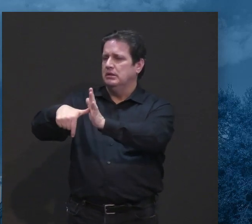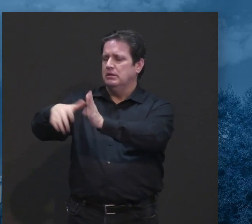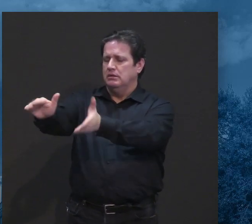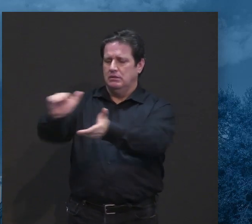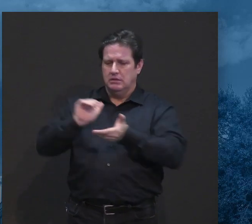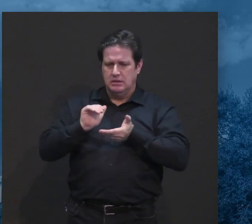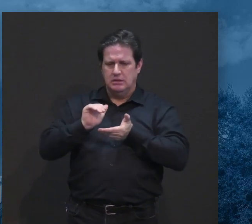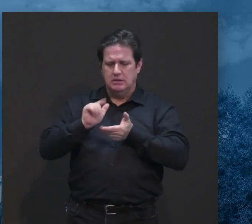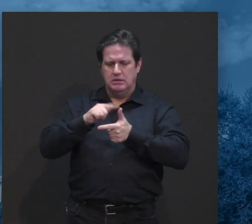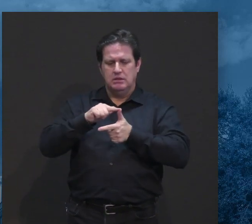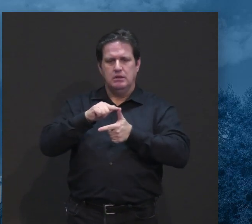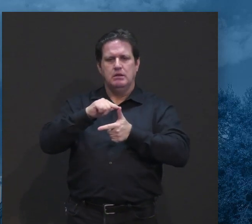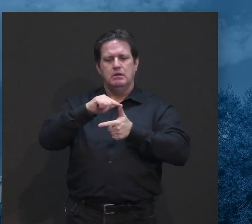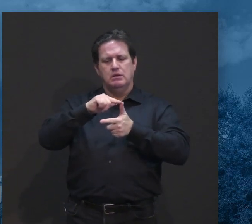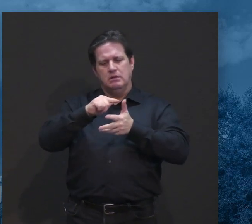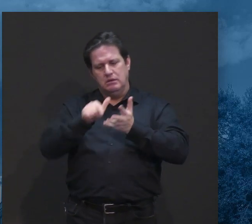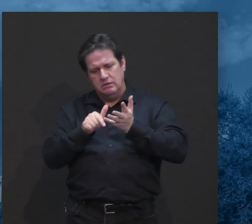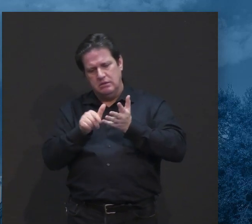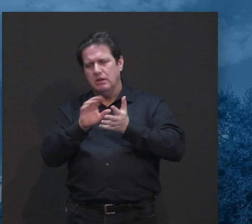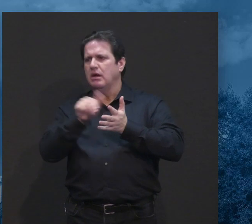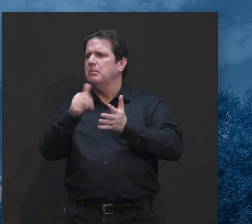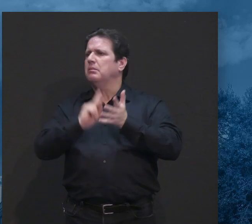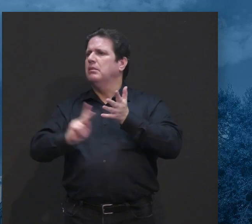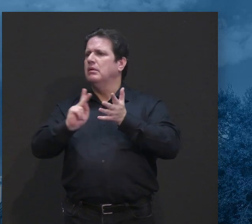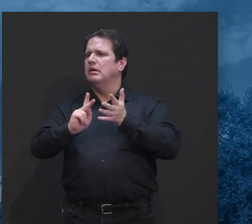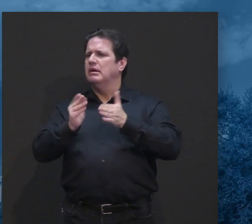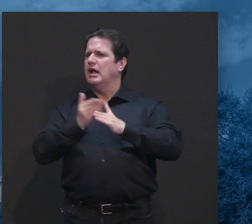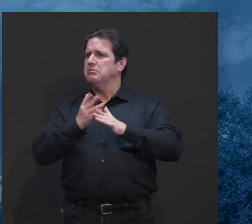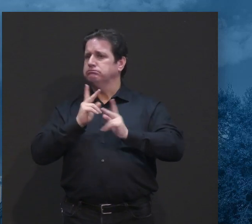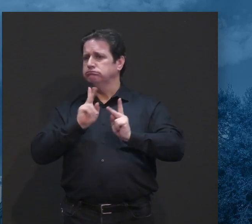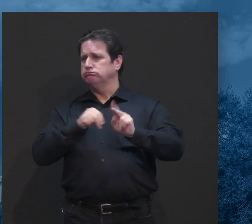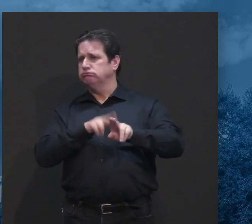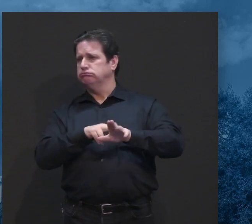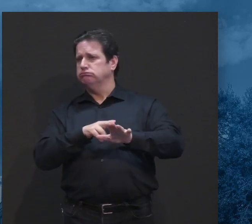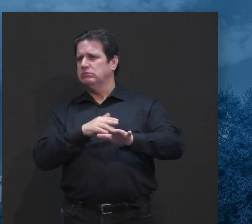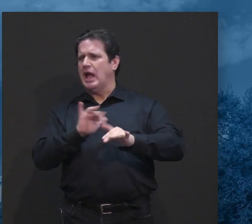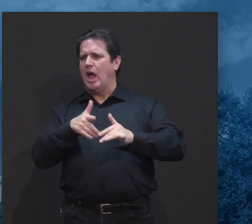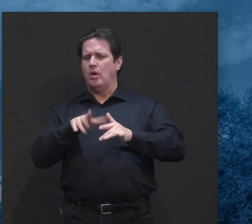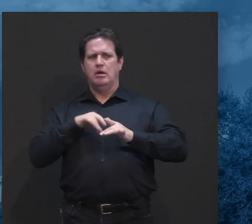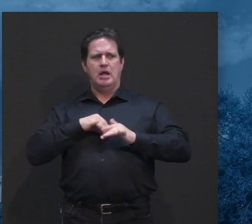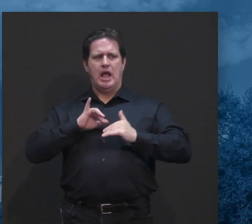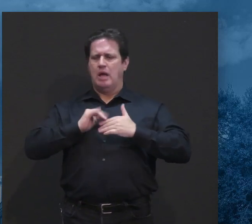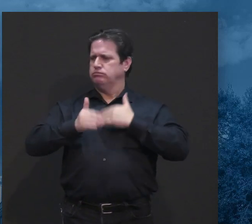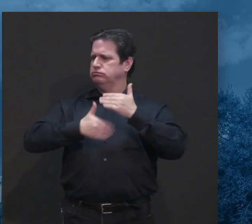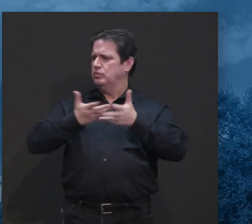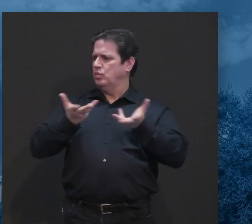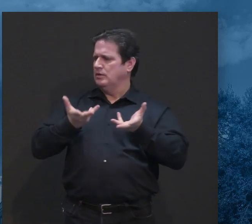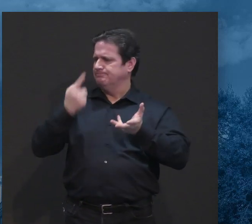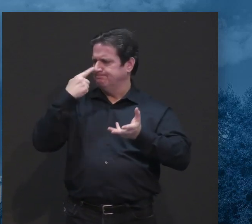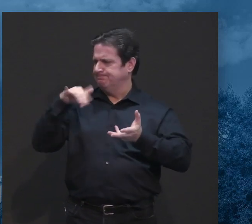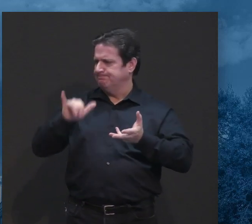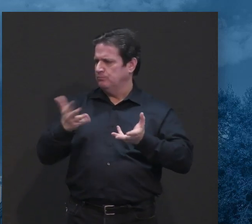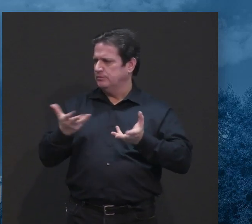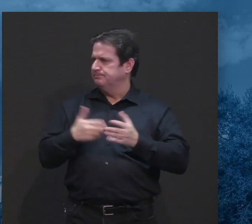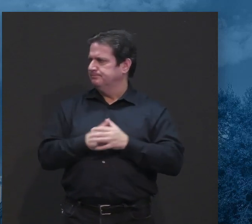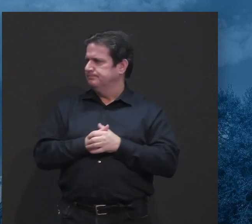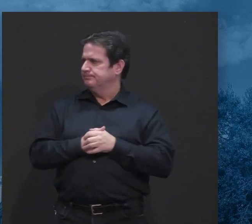how do you envision an average person getting a vaccine? What will that process look like?